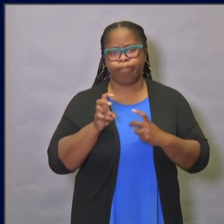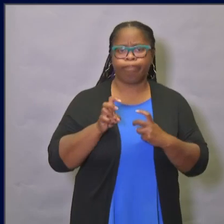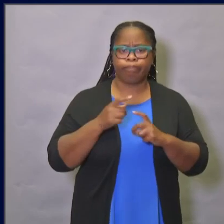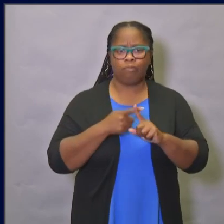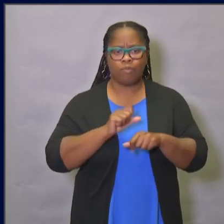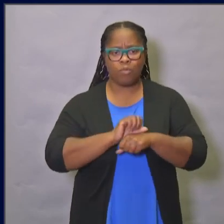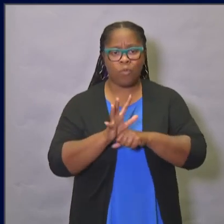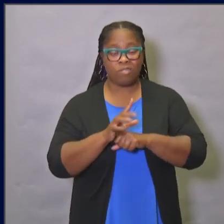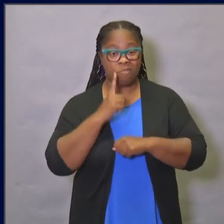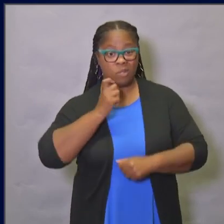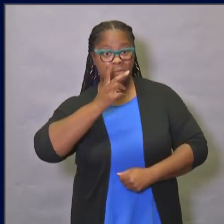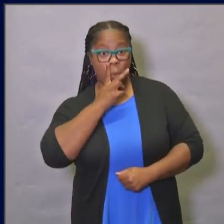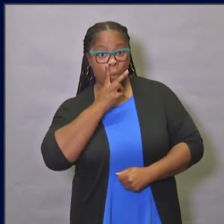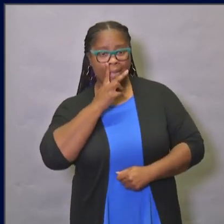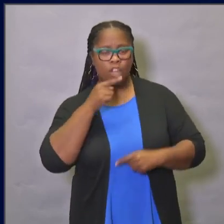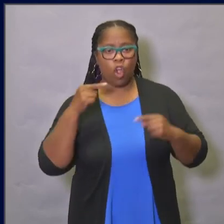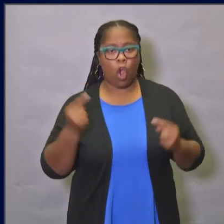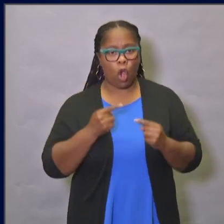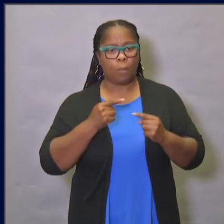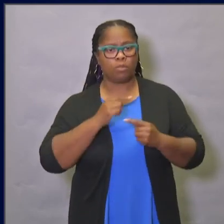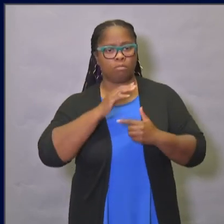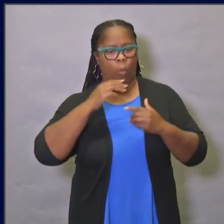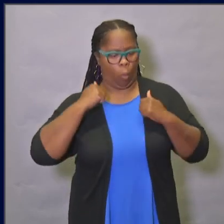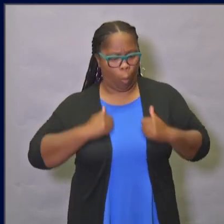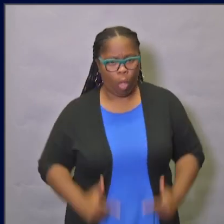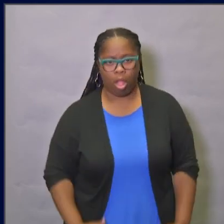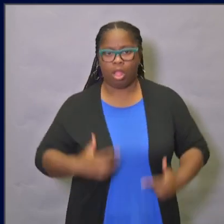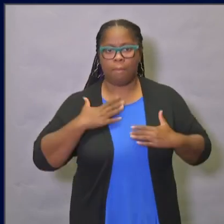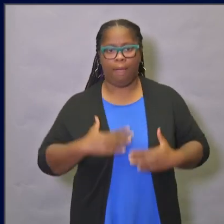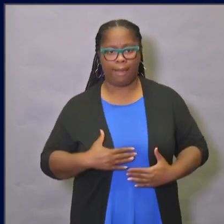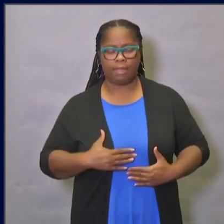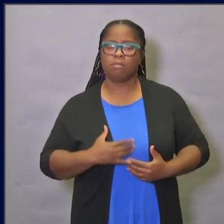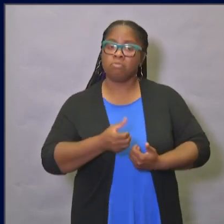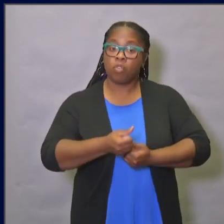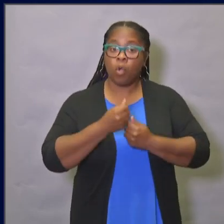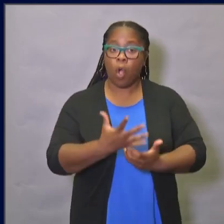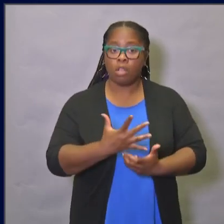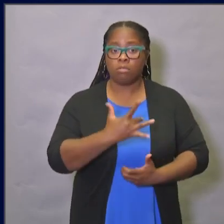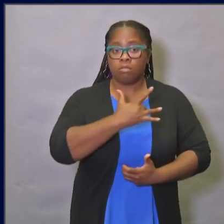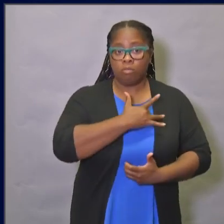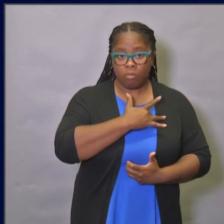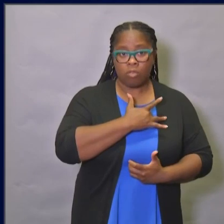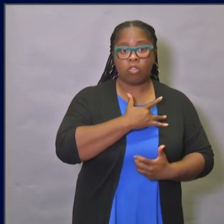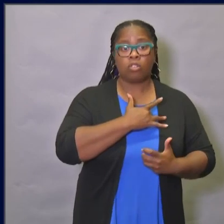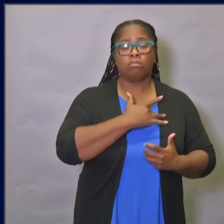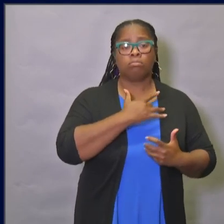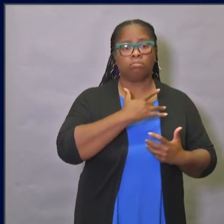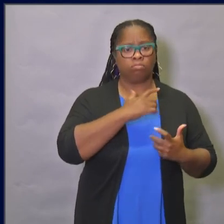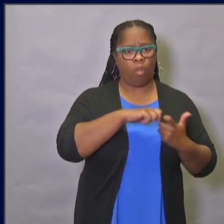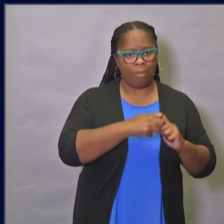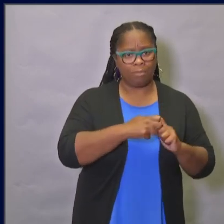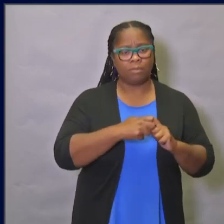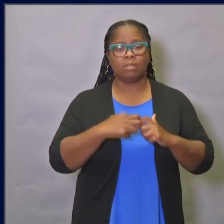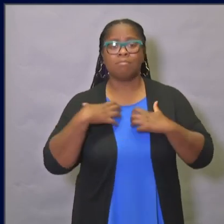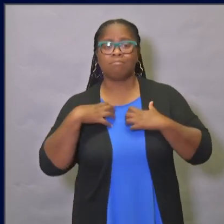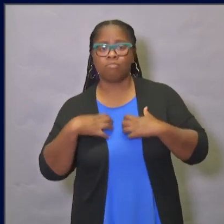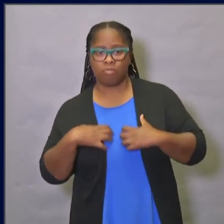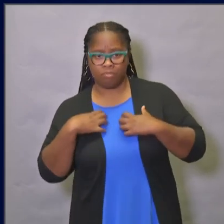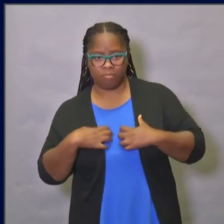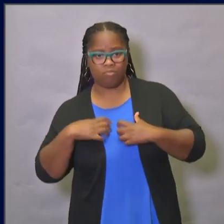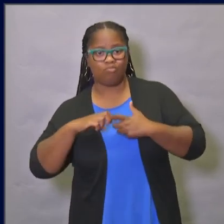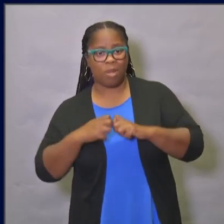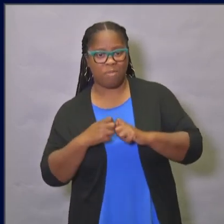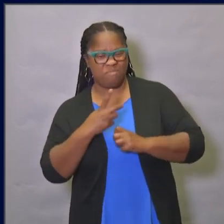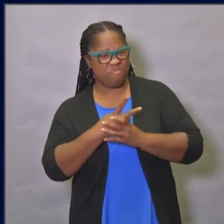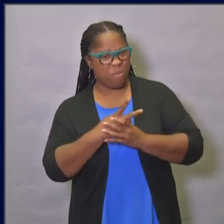harms every system in the body and causes both cardiovascular disease and pulmonary disease. Recent studies have shown